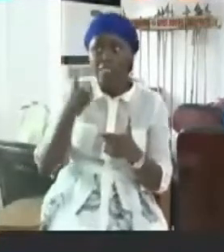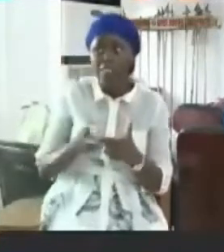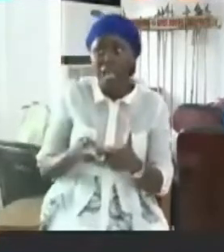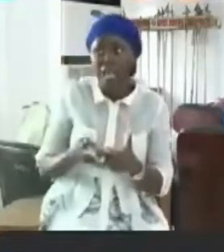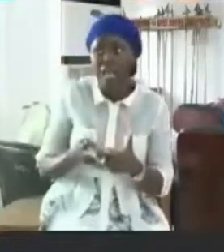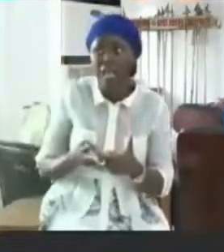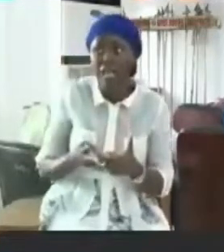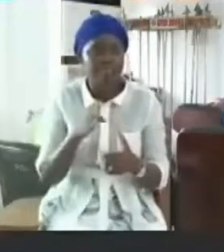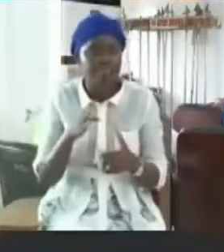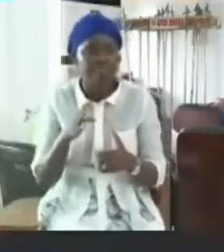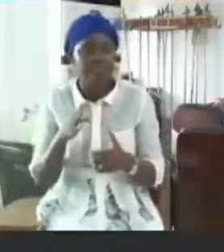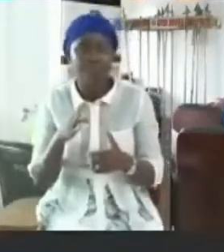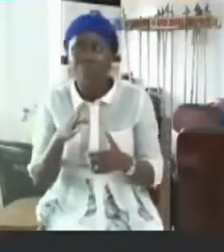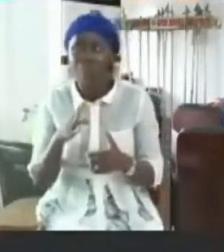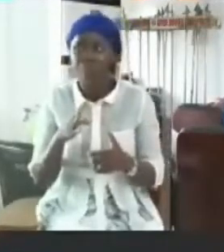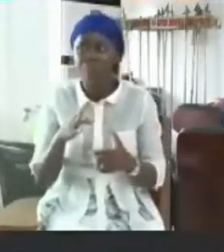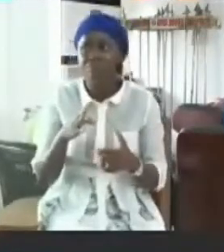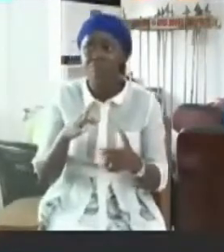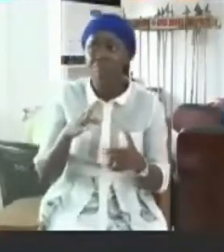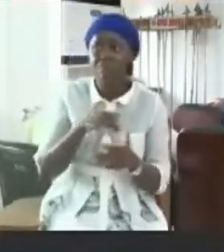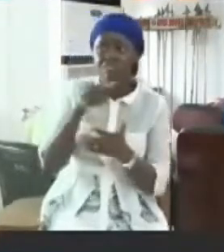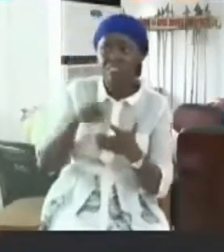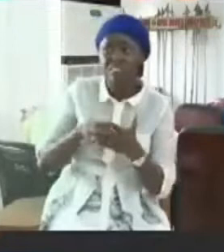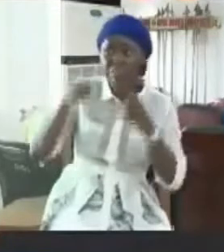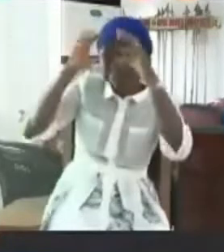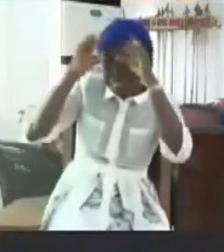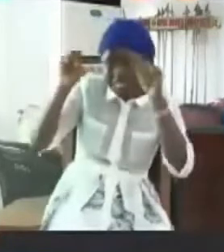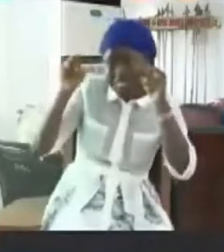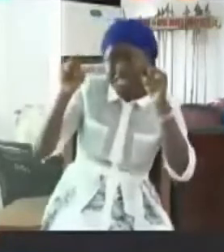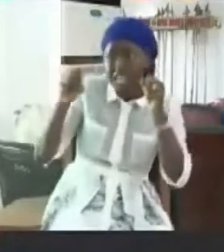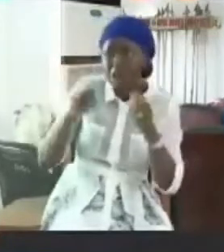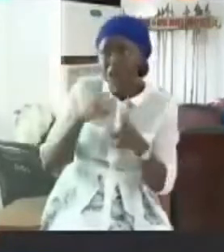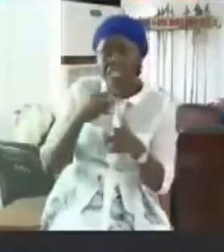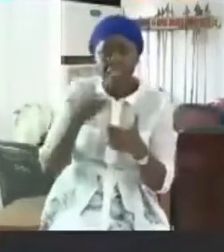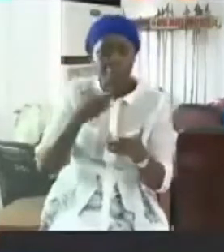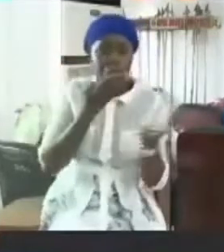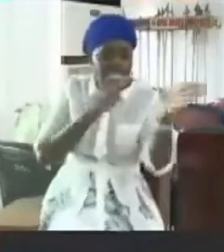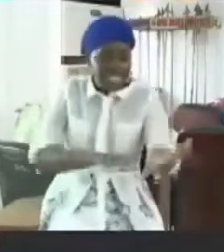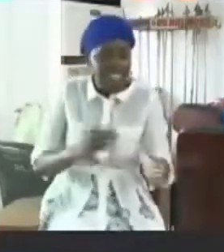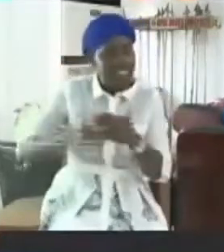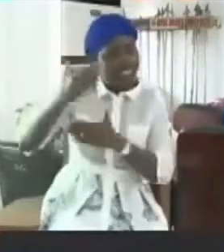election next year. Don't say that Pastor Adeboye said there will be no election next year.